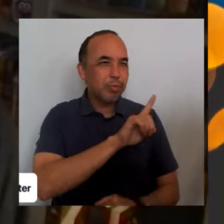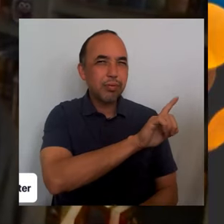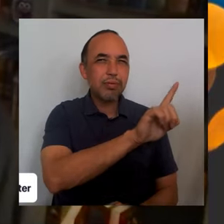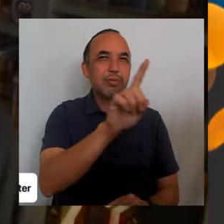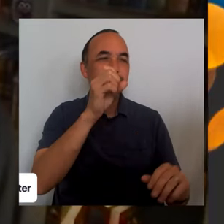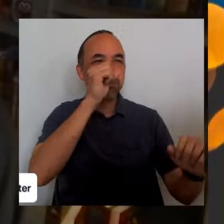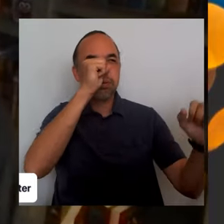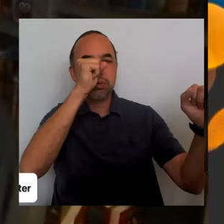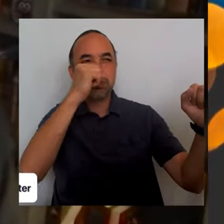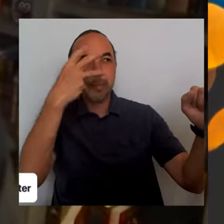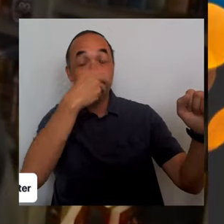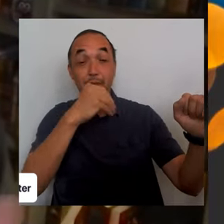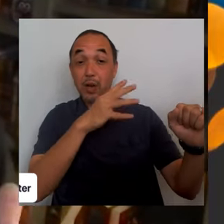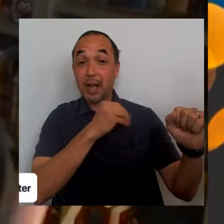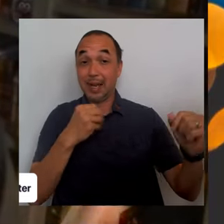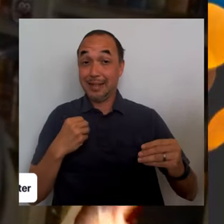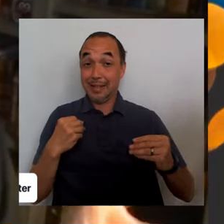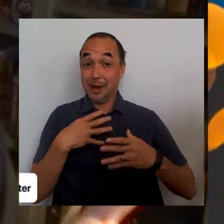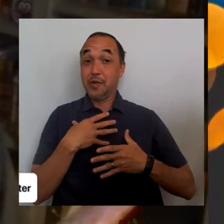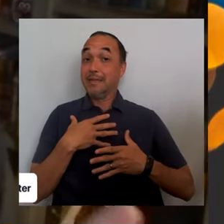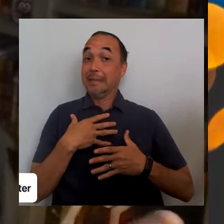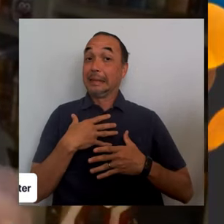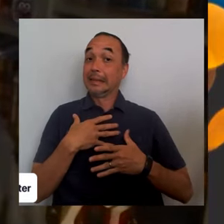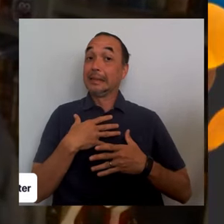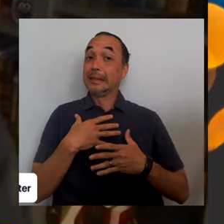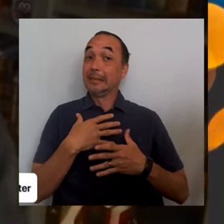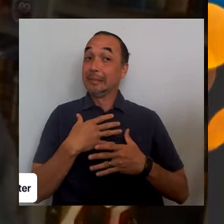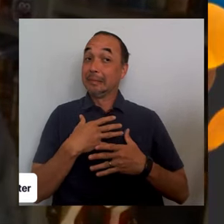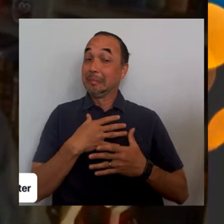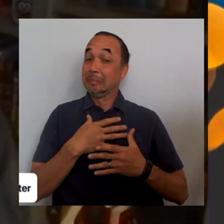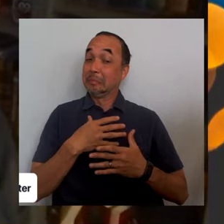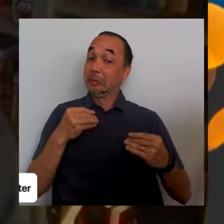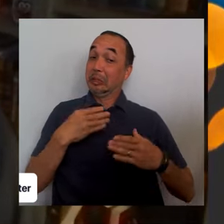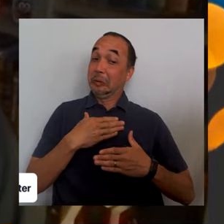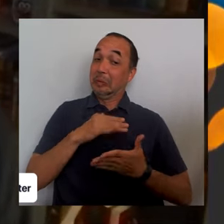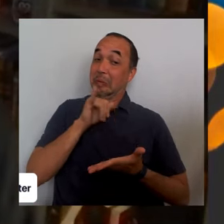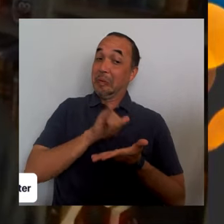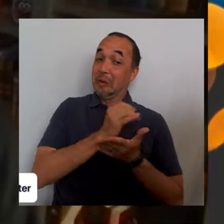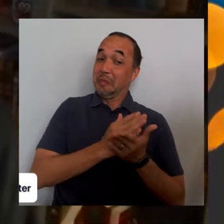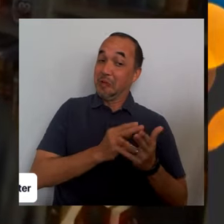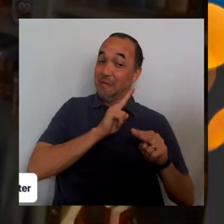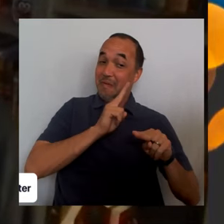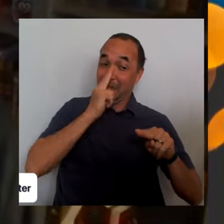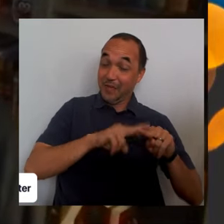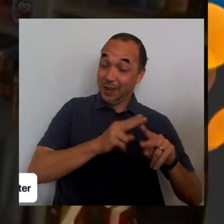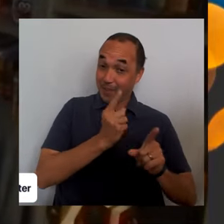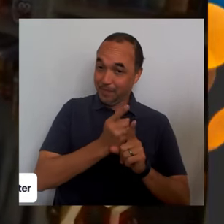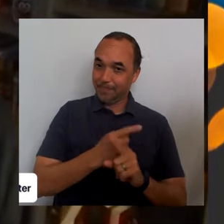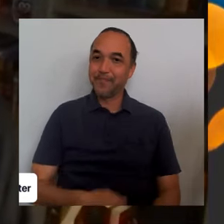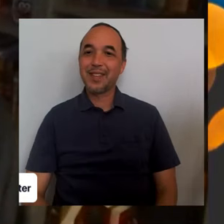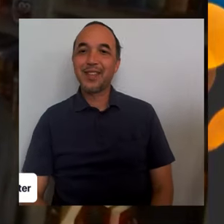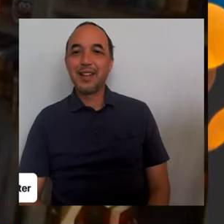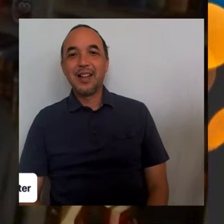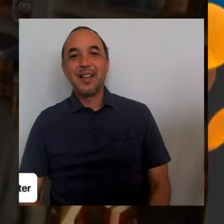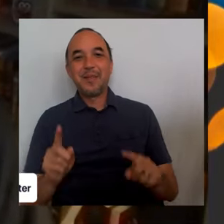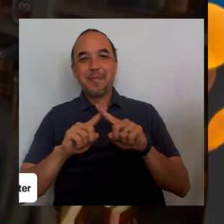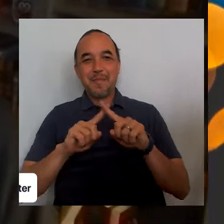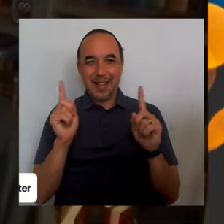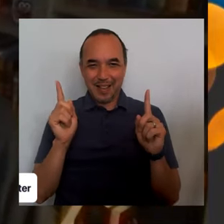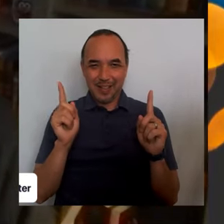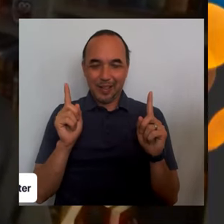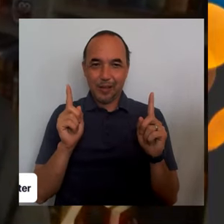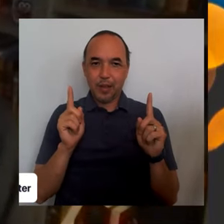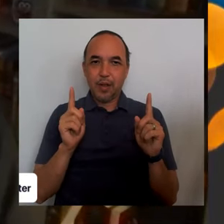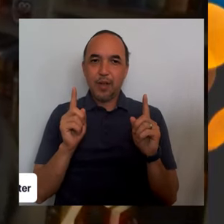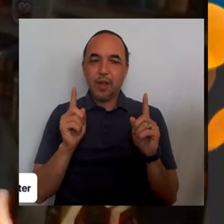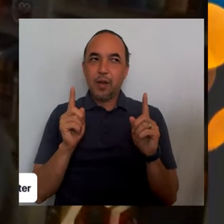can be very scary, which is a lot of the fun. But the ones that mean the